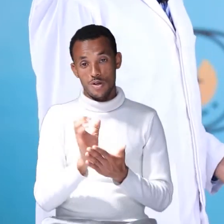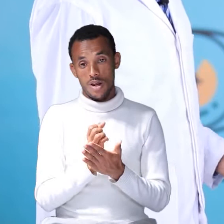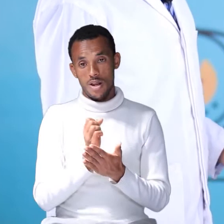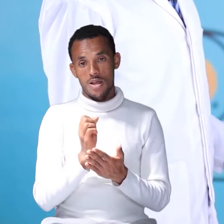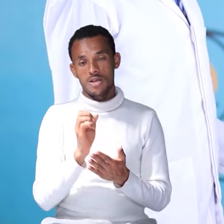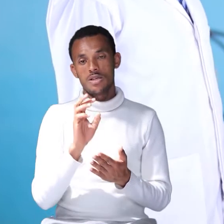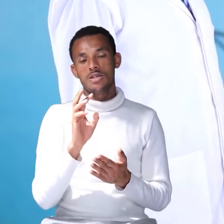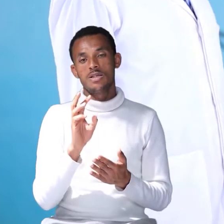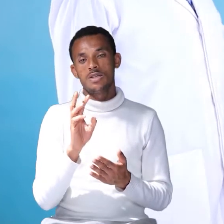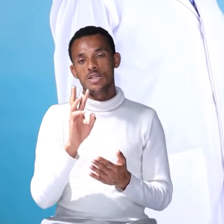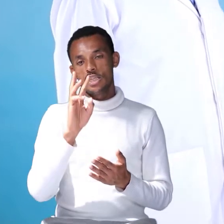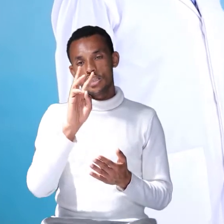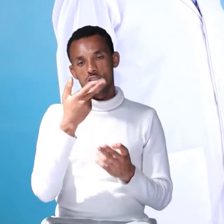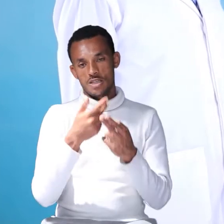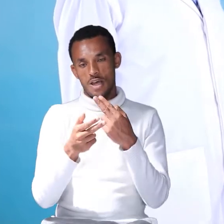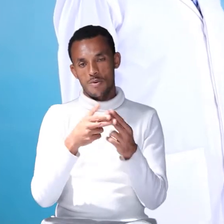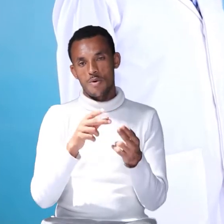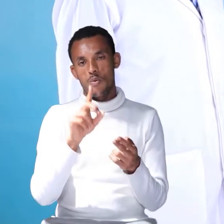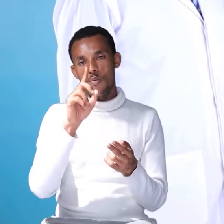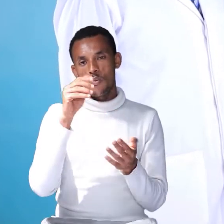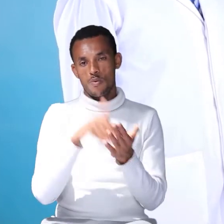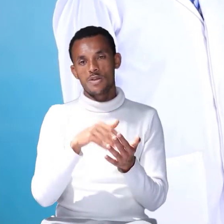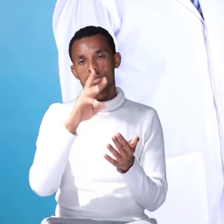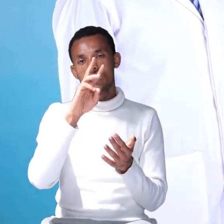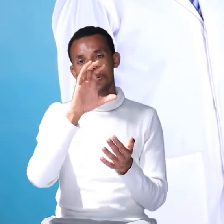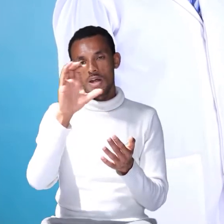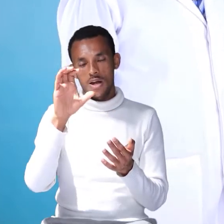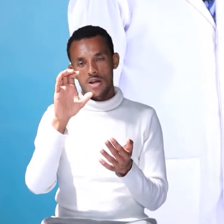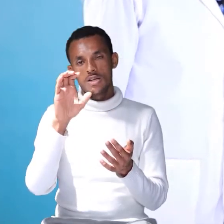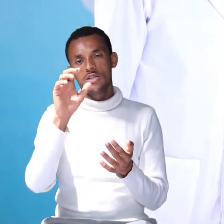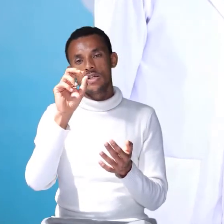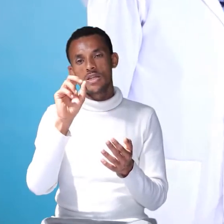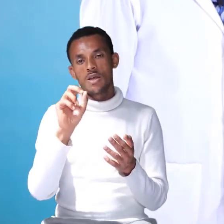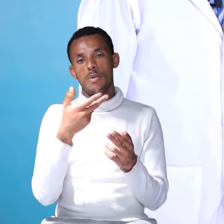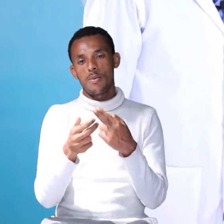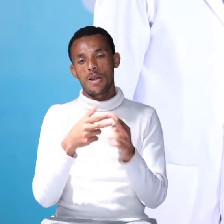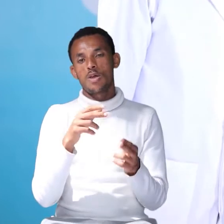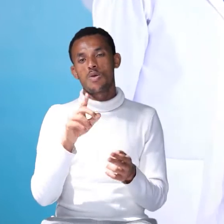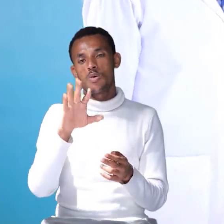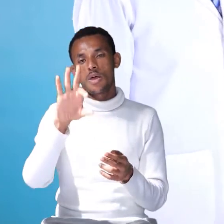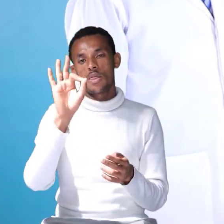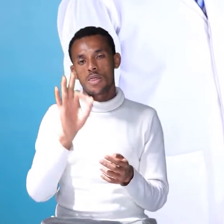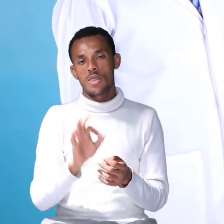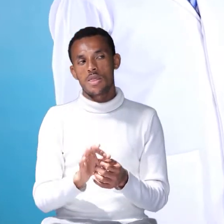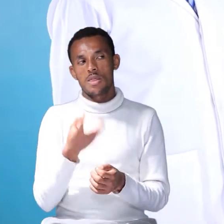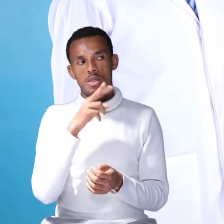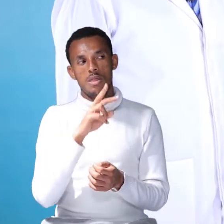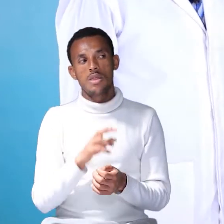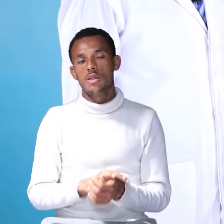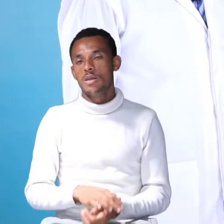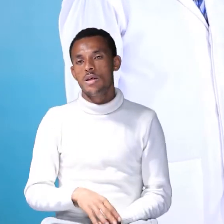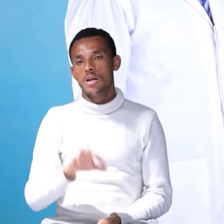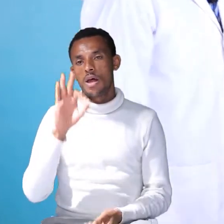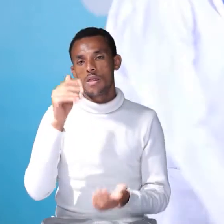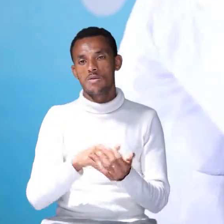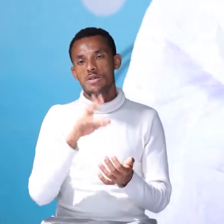person will get maximum 6 times birr 1,630. When I are multiplying, you will have this amount. Unless